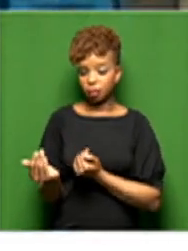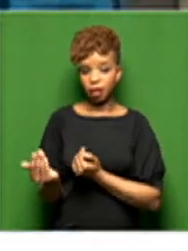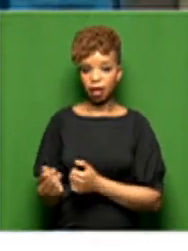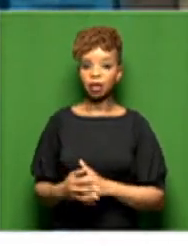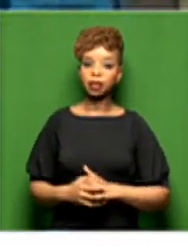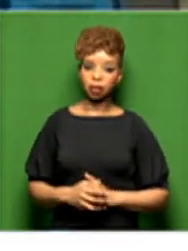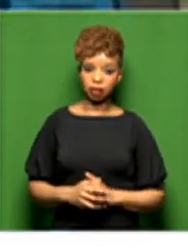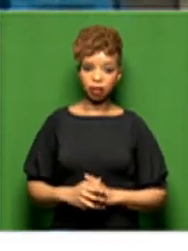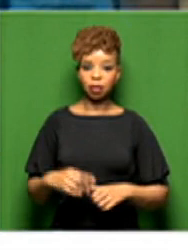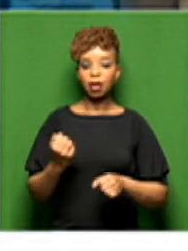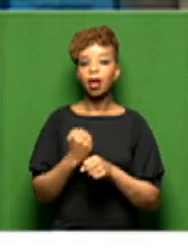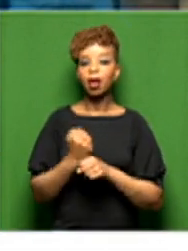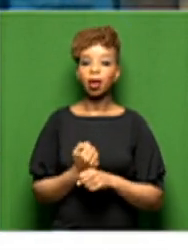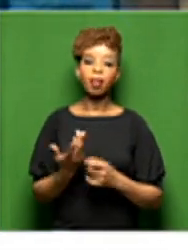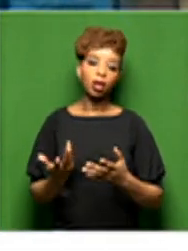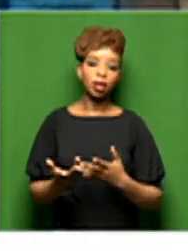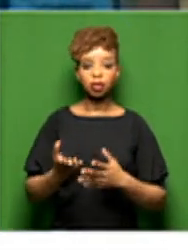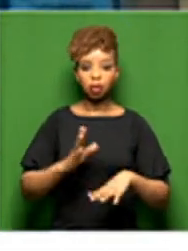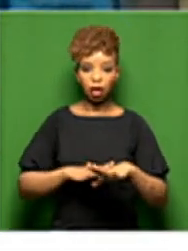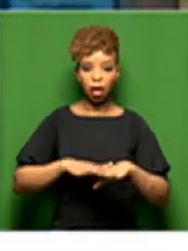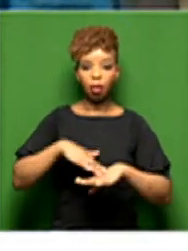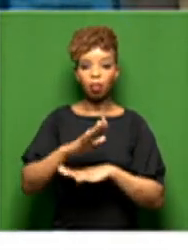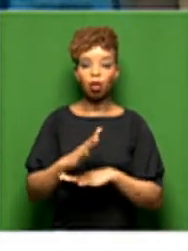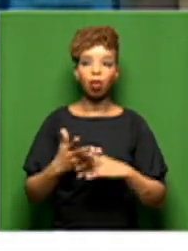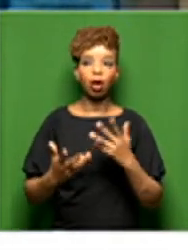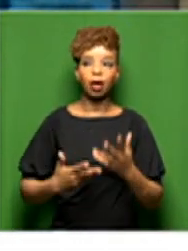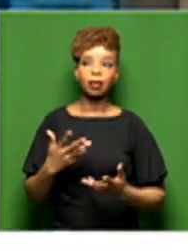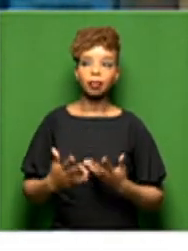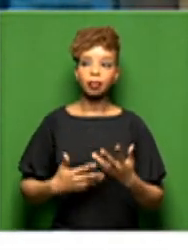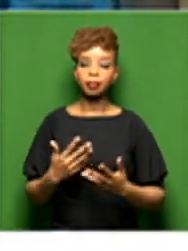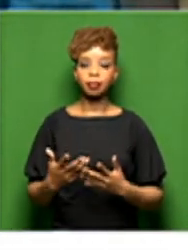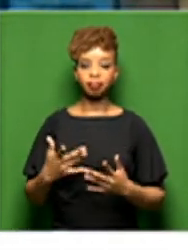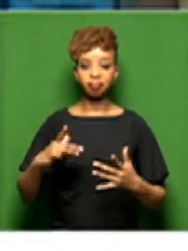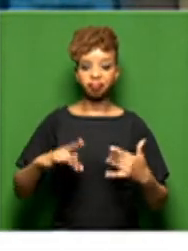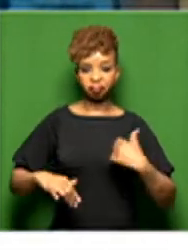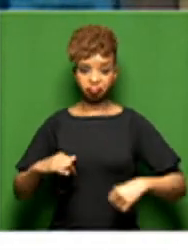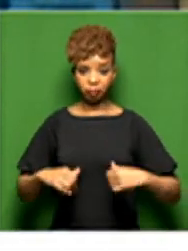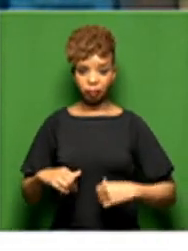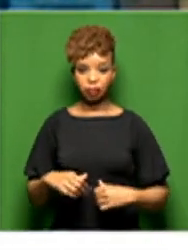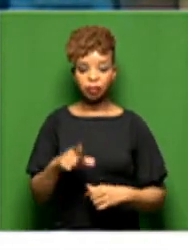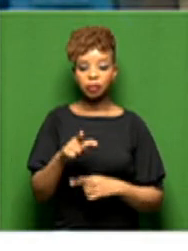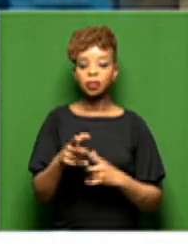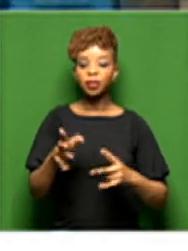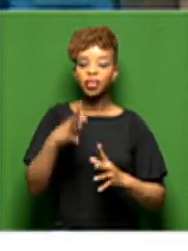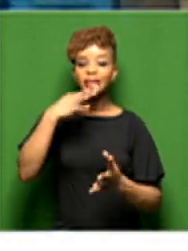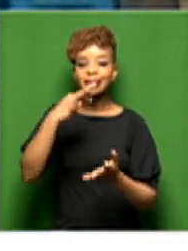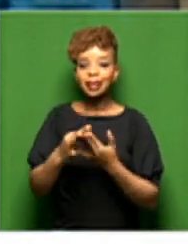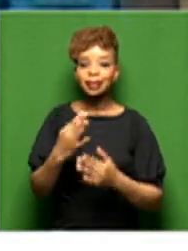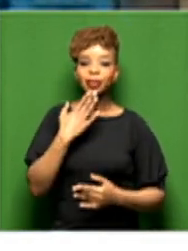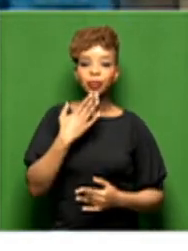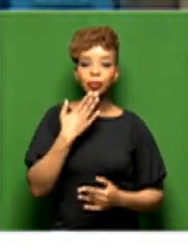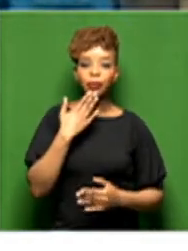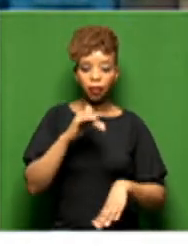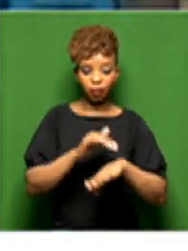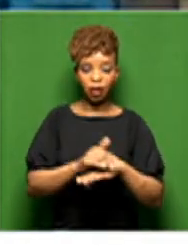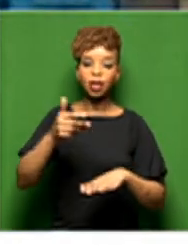slick, aesthetic, more colorful, more with neon colors. And it was actually suggested to a friend, from a